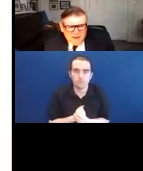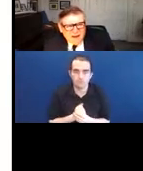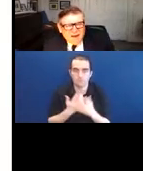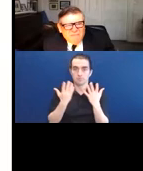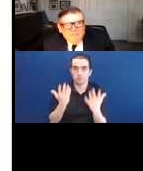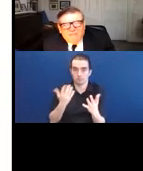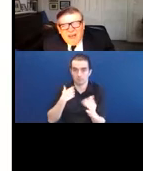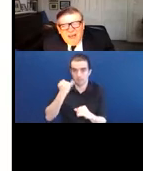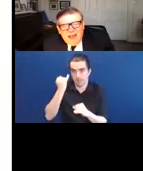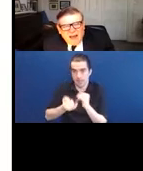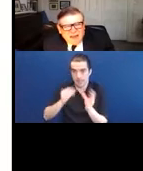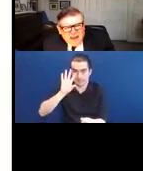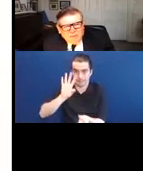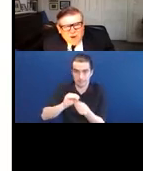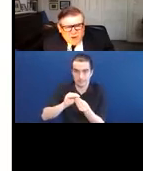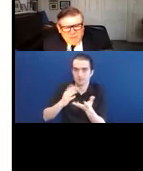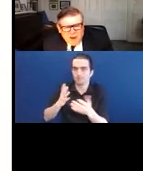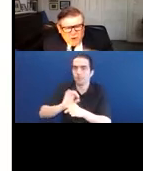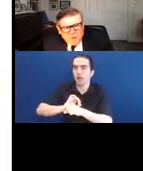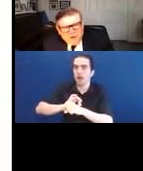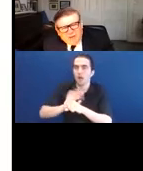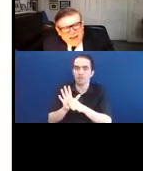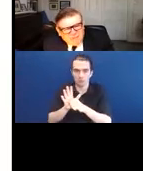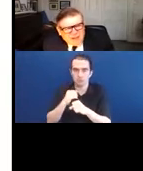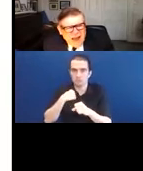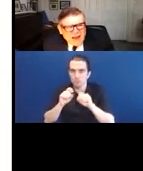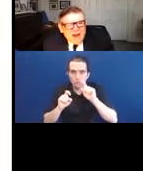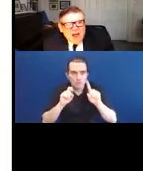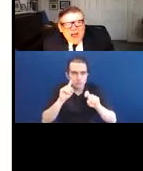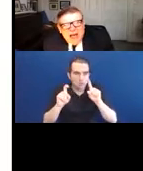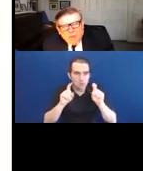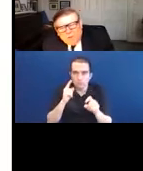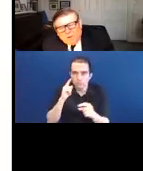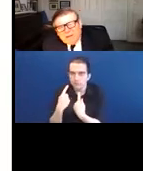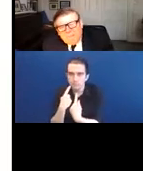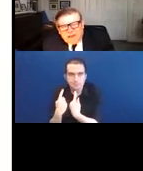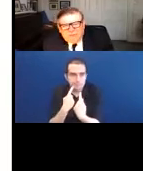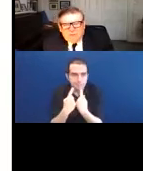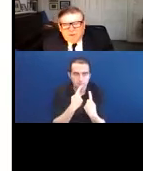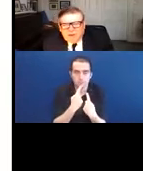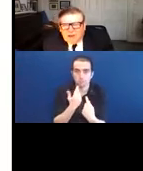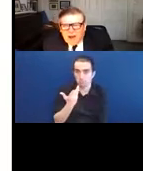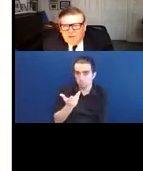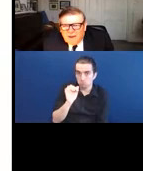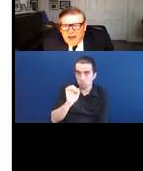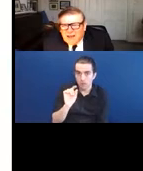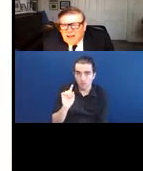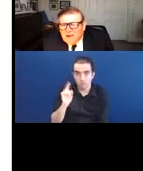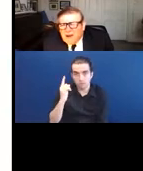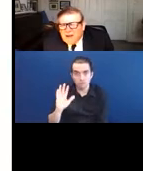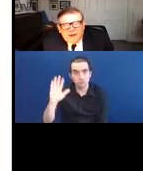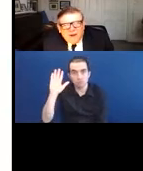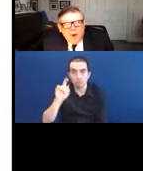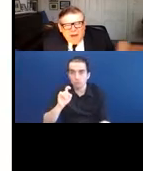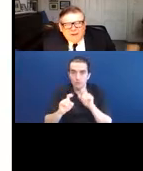last year? And the second one, which you might want to put in the same chat, and what was the best response to COVID-19 in